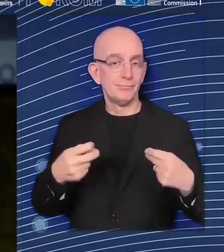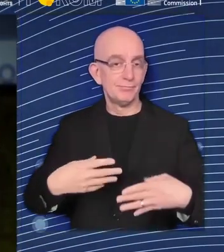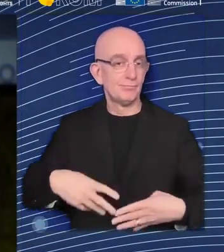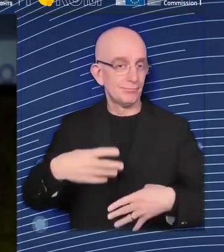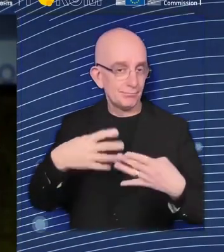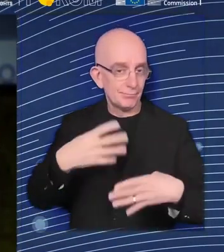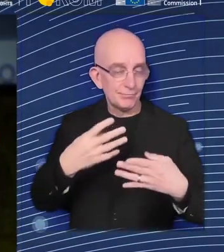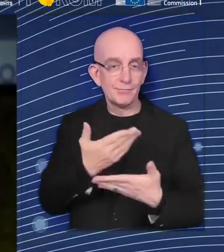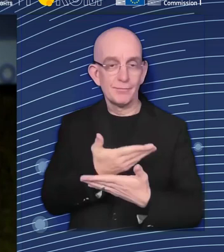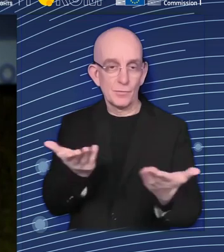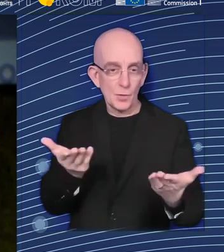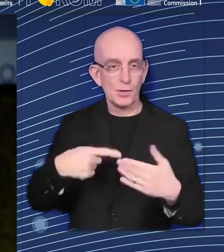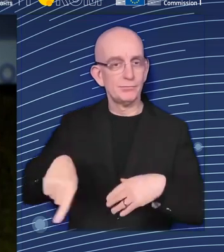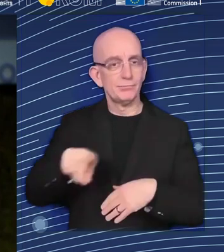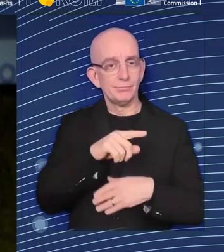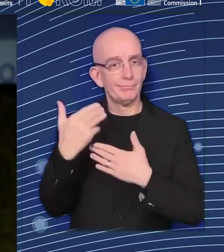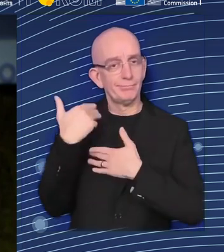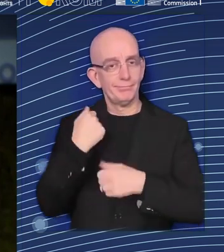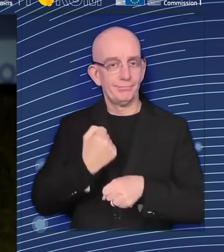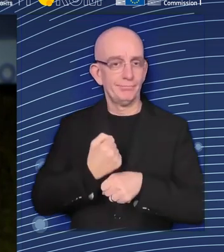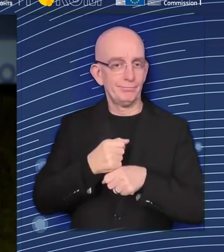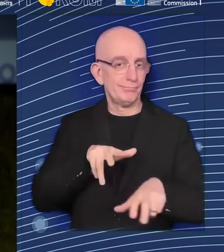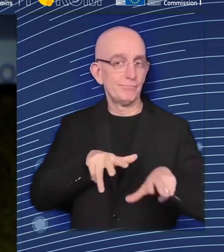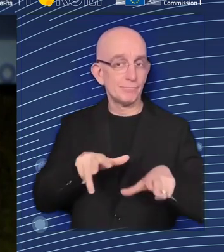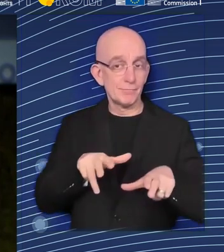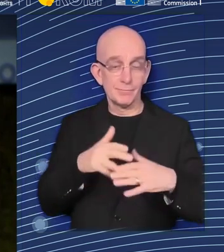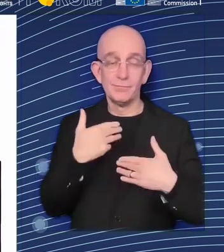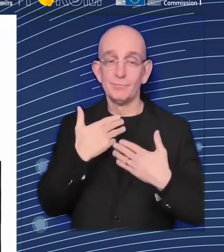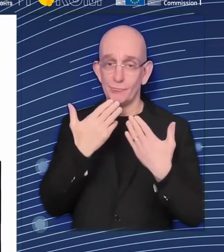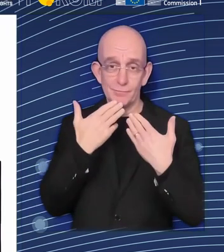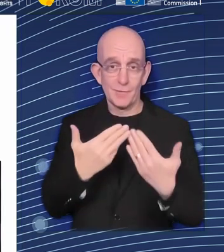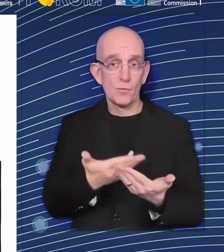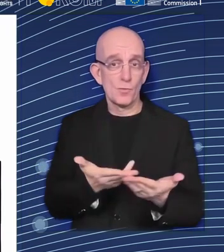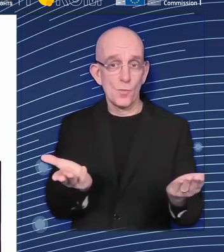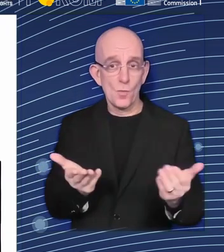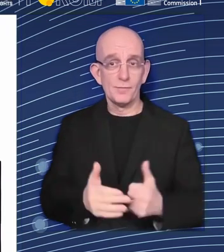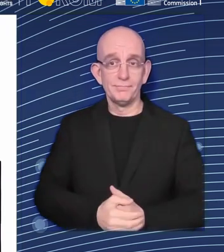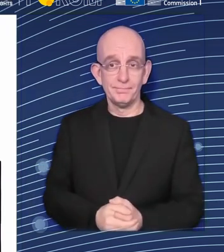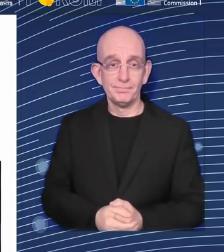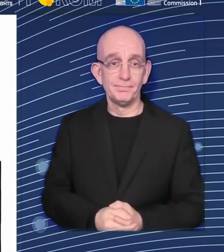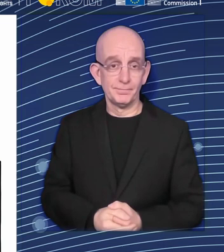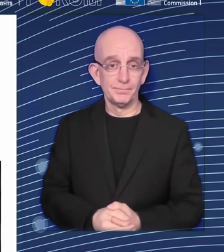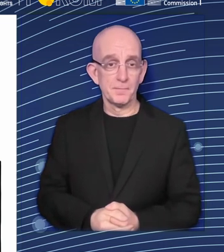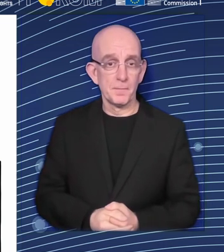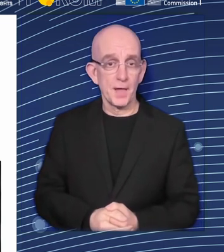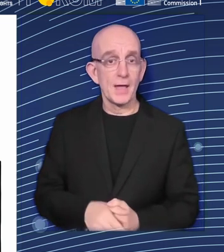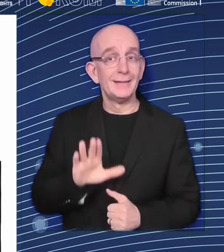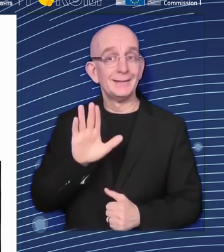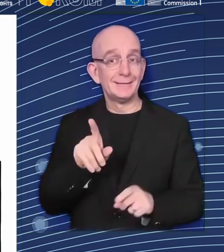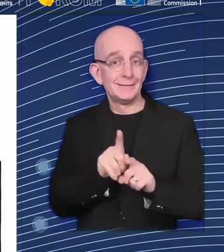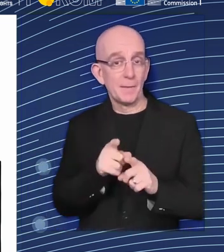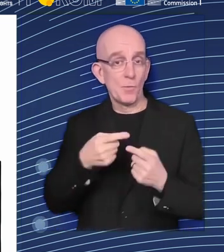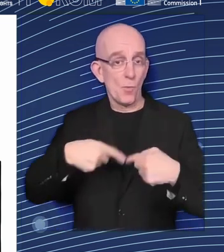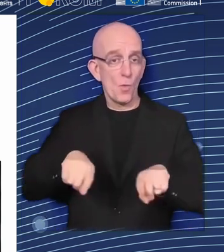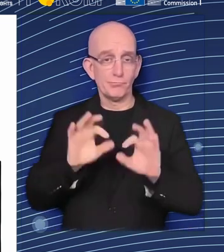also on my personal behalf for the collaboration the past weeks. And I thank all of you, ladies and gentlemen, on site as well as online for your